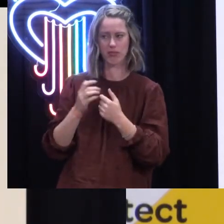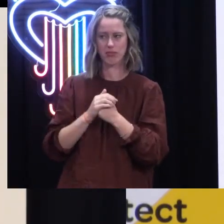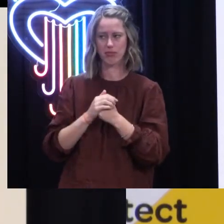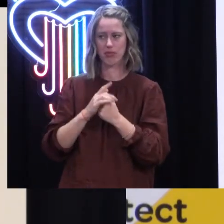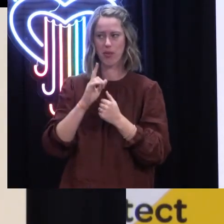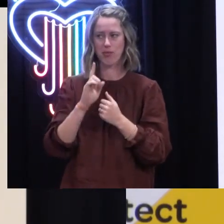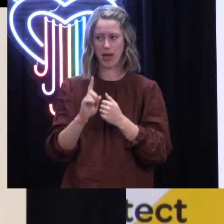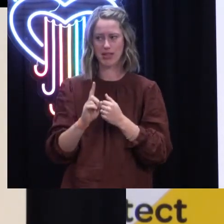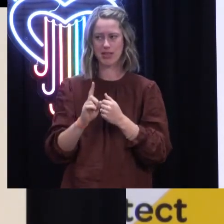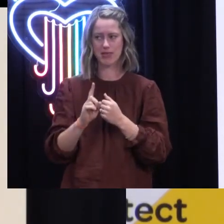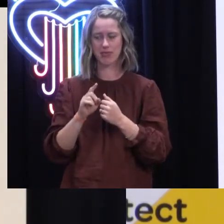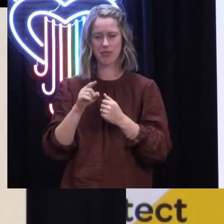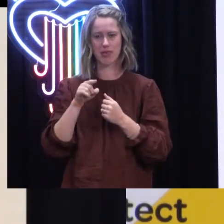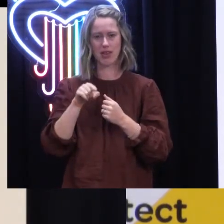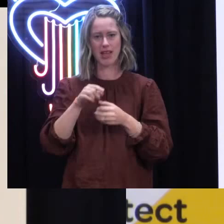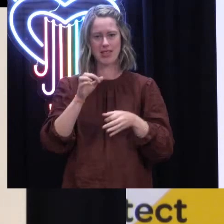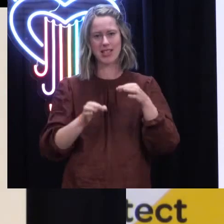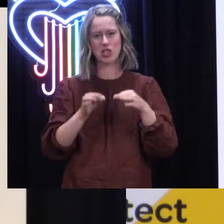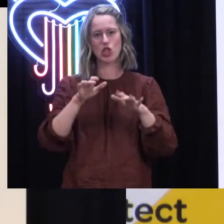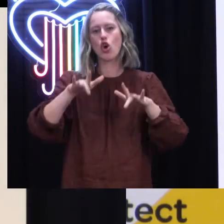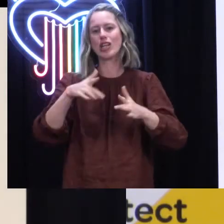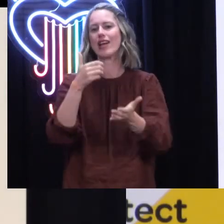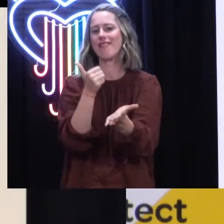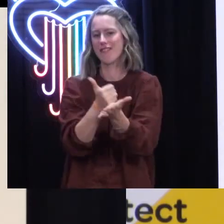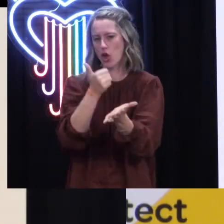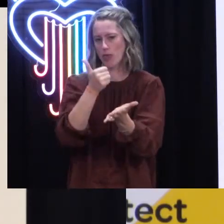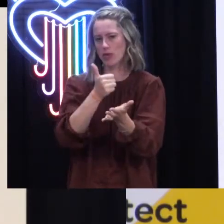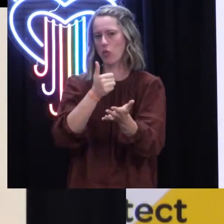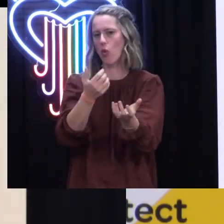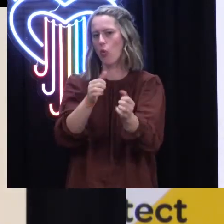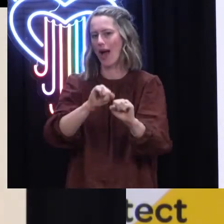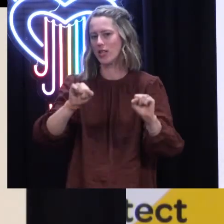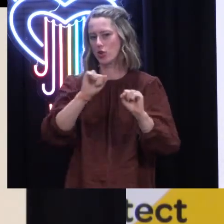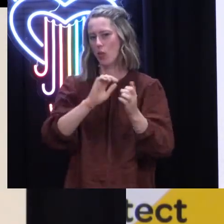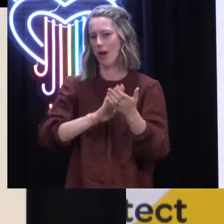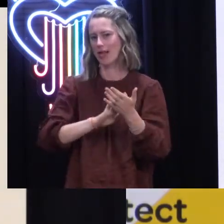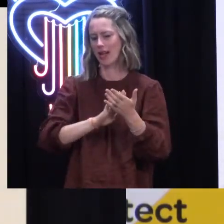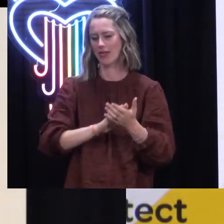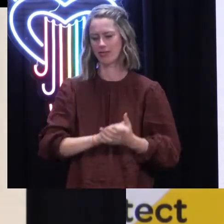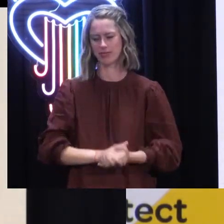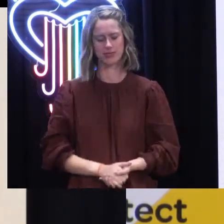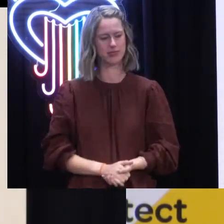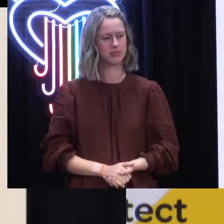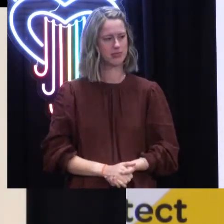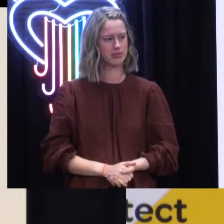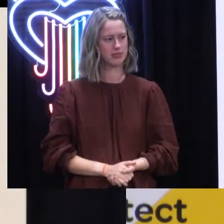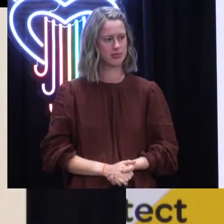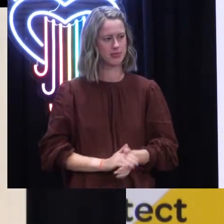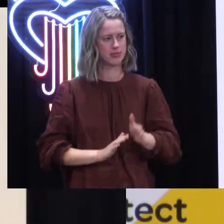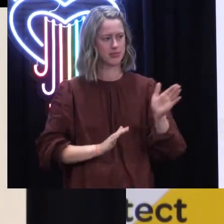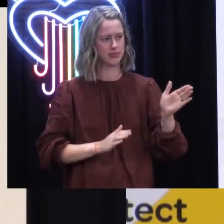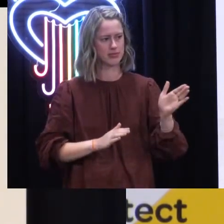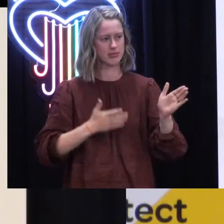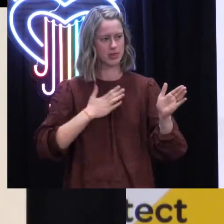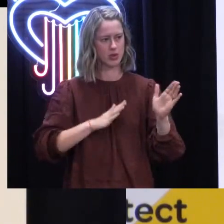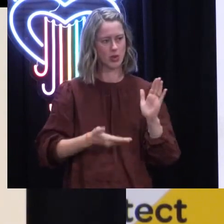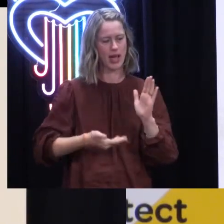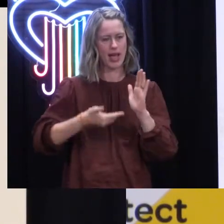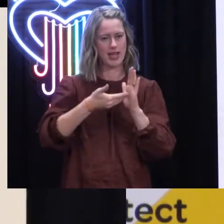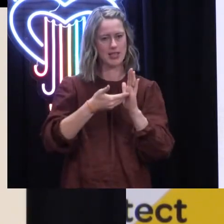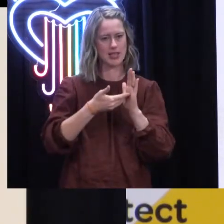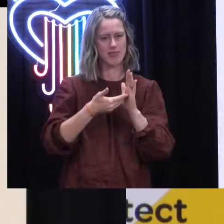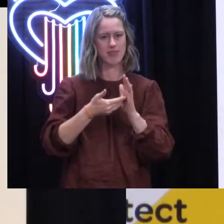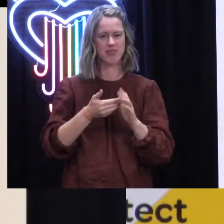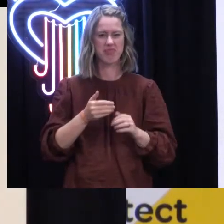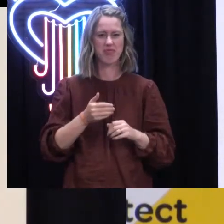that's a decision we've made in principle, and we'll take a look at the health advice that we get on Monday. Just one thing to add to that is, yes, the cases are still